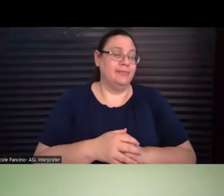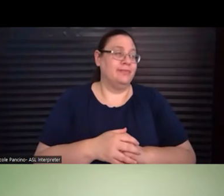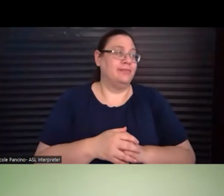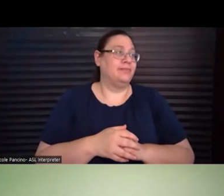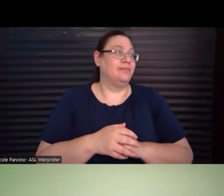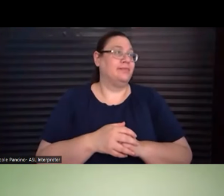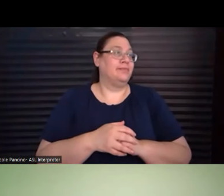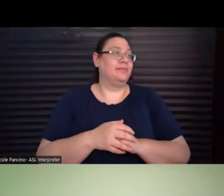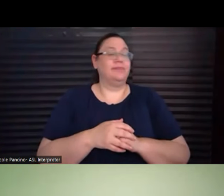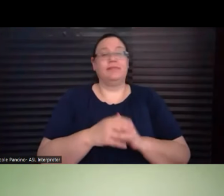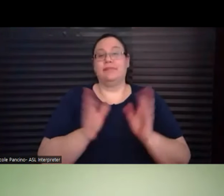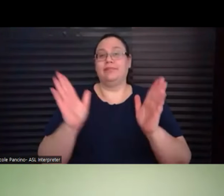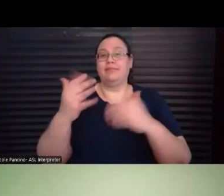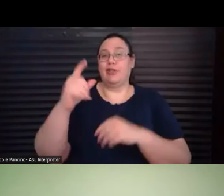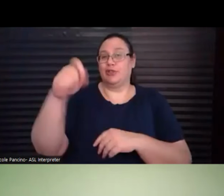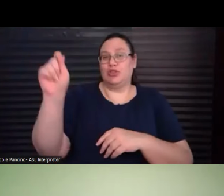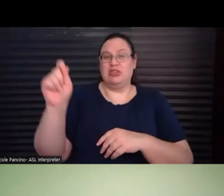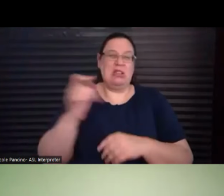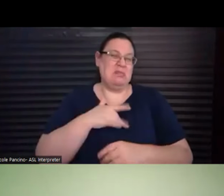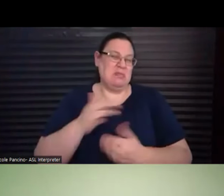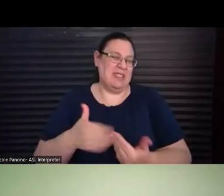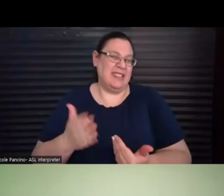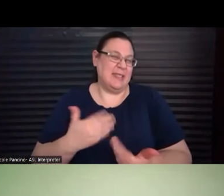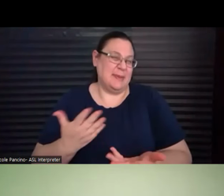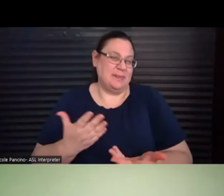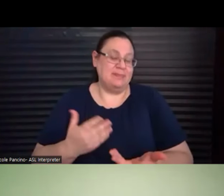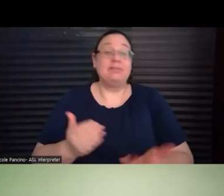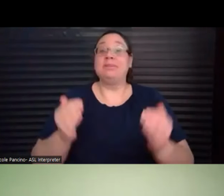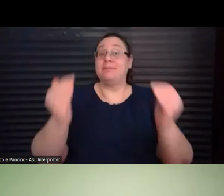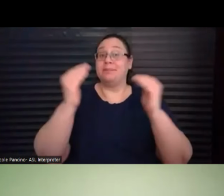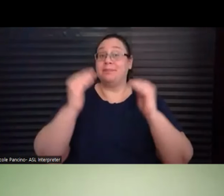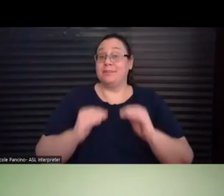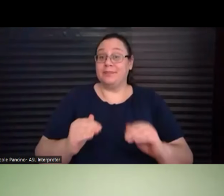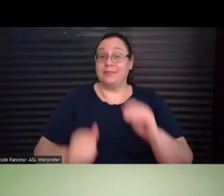Check boxes, those are easy. So next slide.